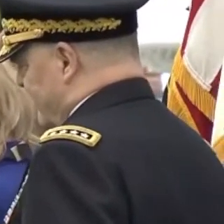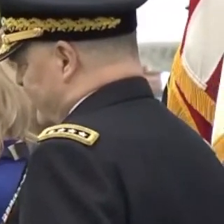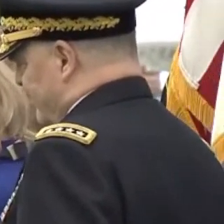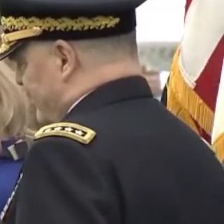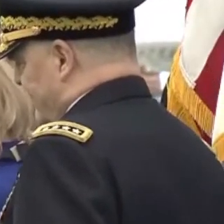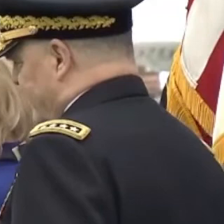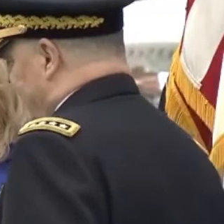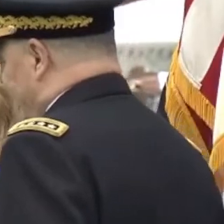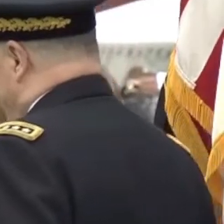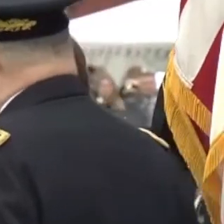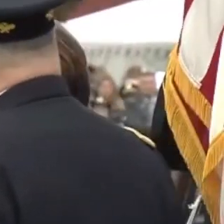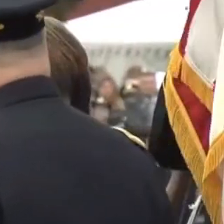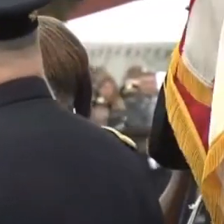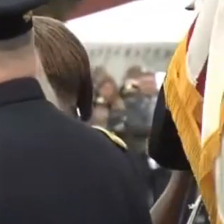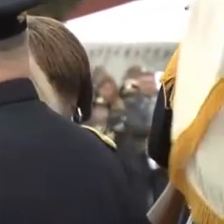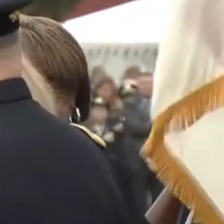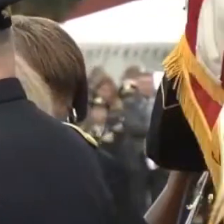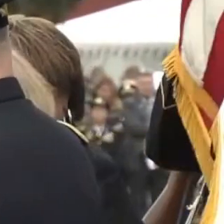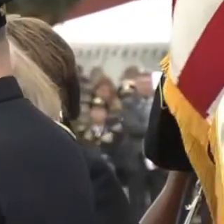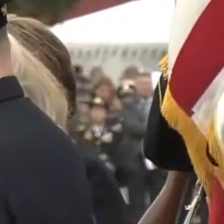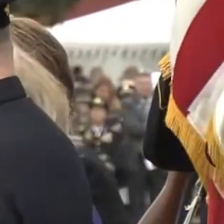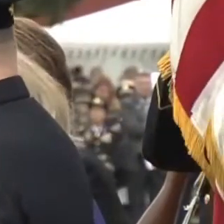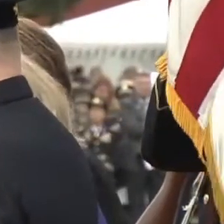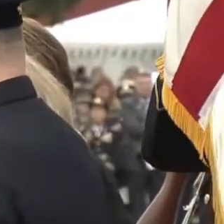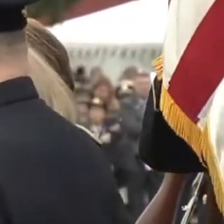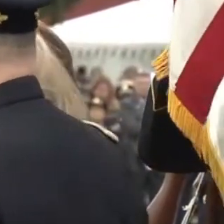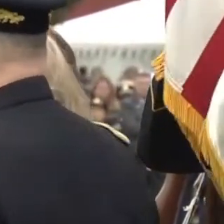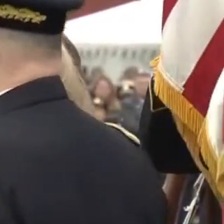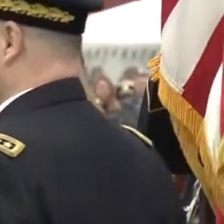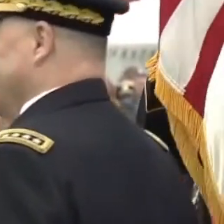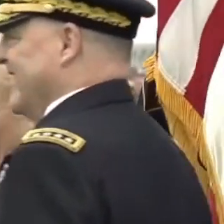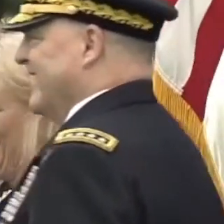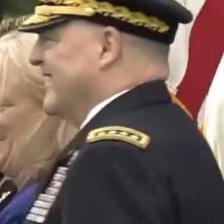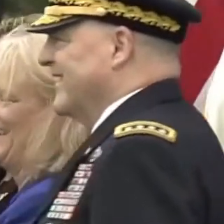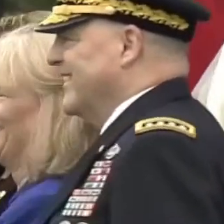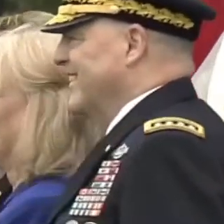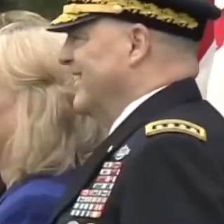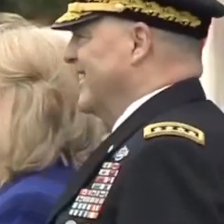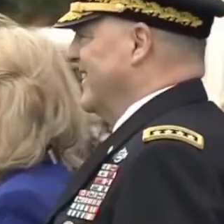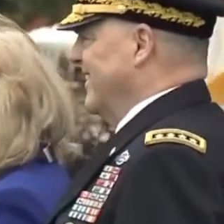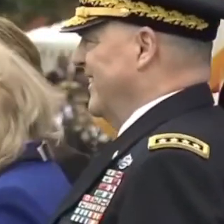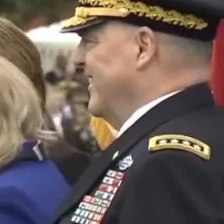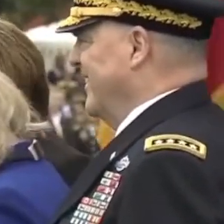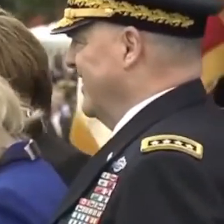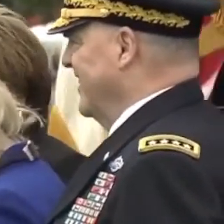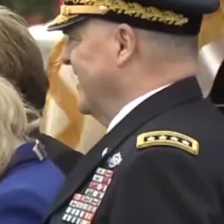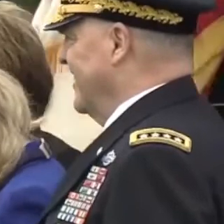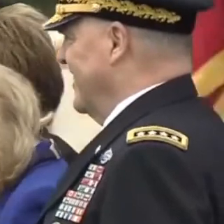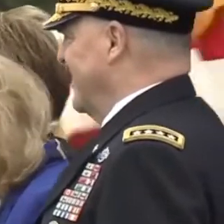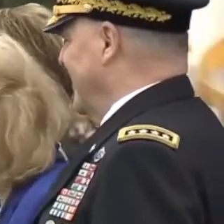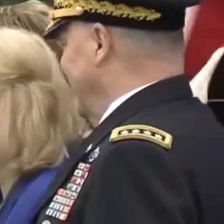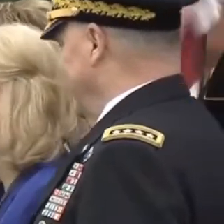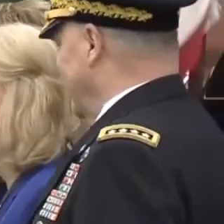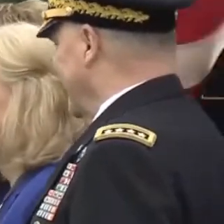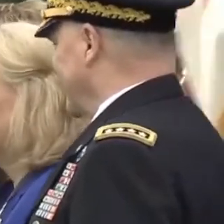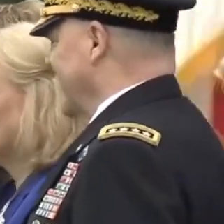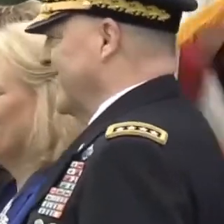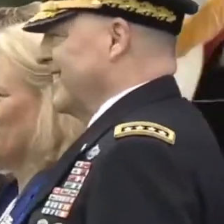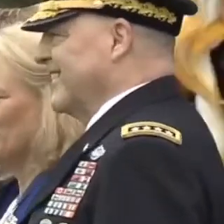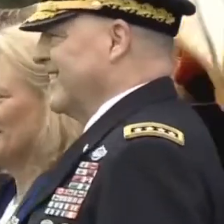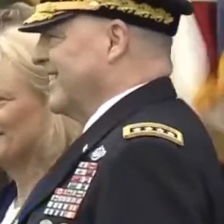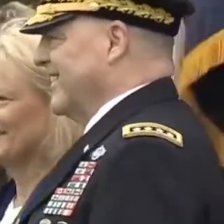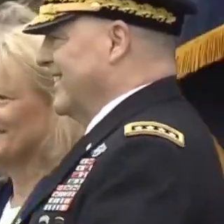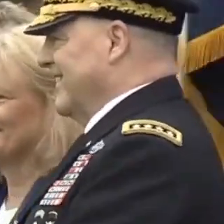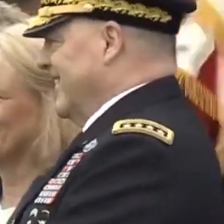a lasting contribution to our nation. By order of the Secretary of the Army, signed General James C. McConville, Chief of Staff, United